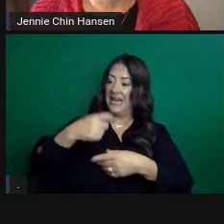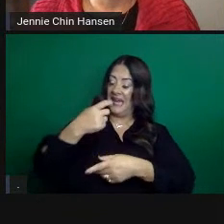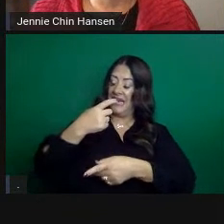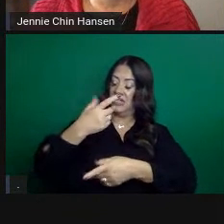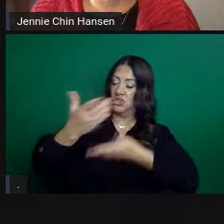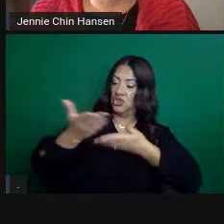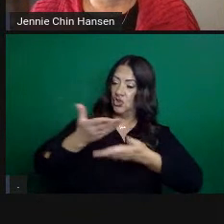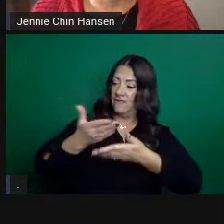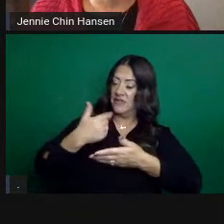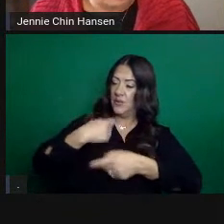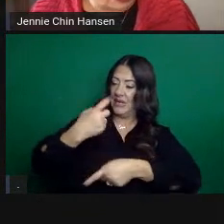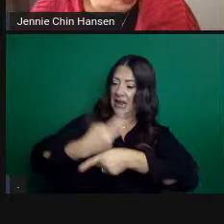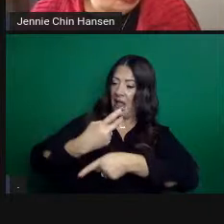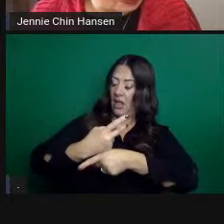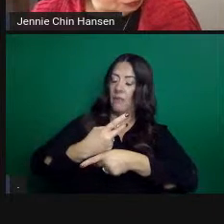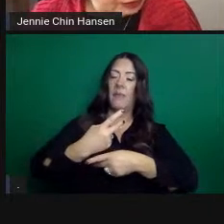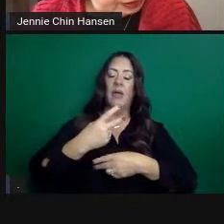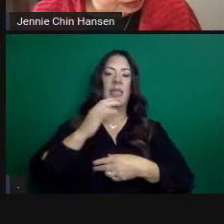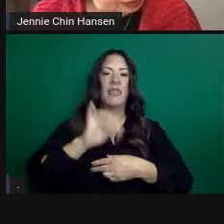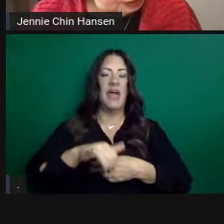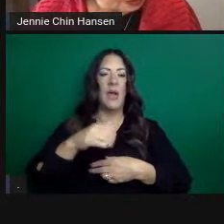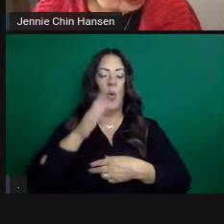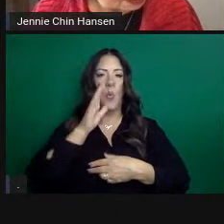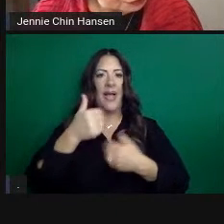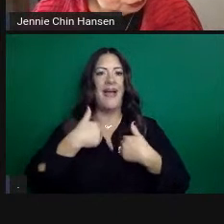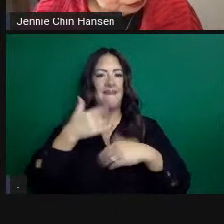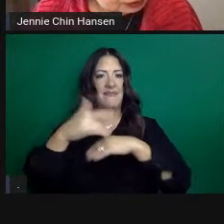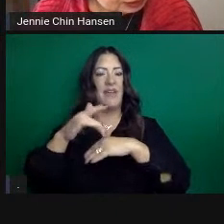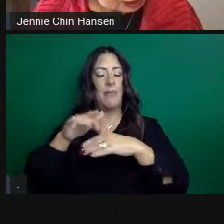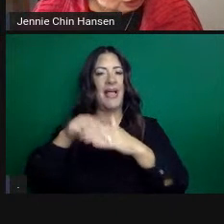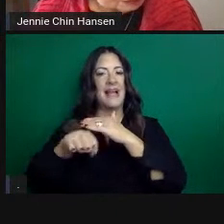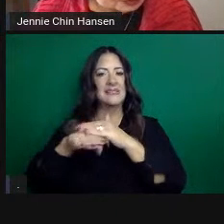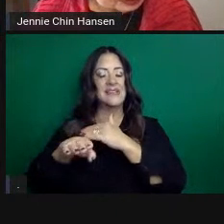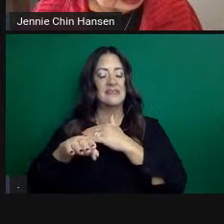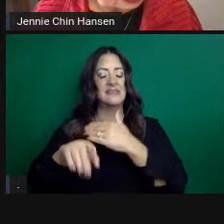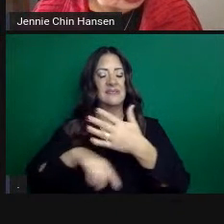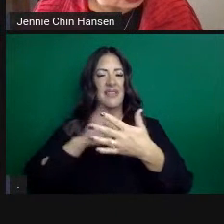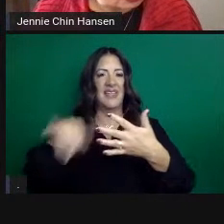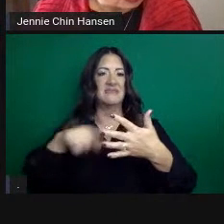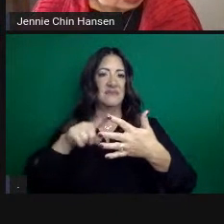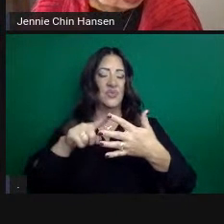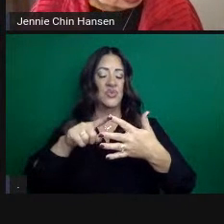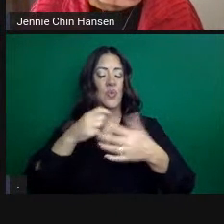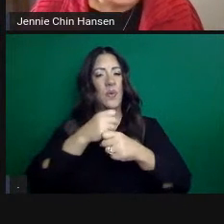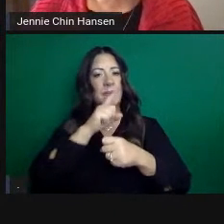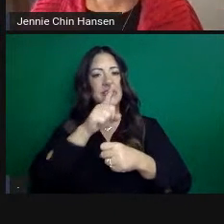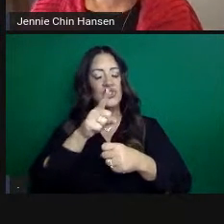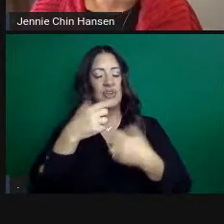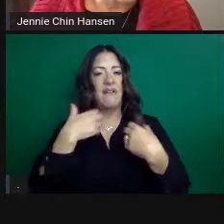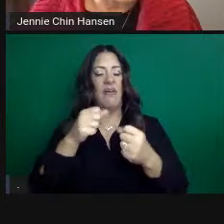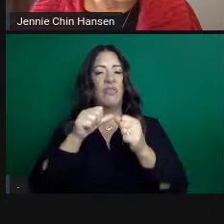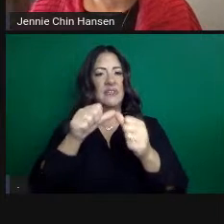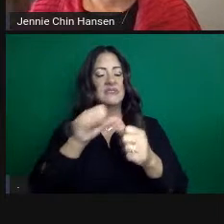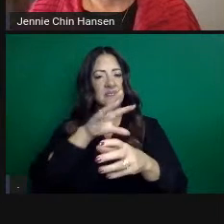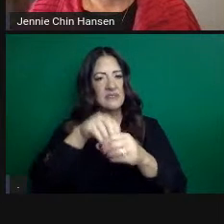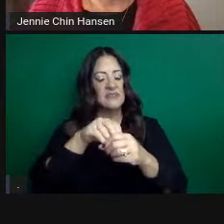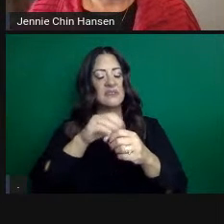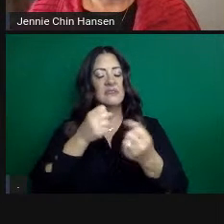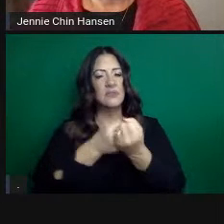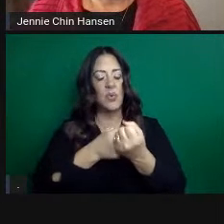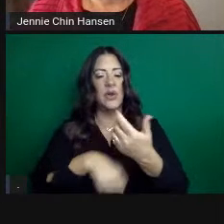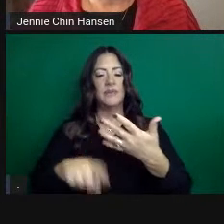an infrastructure of services will be present. Third, our ability to be included